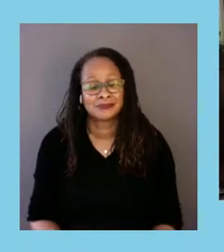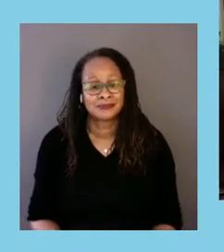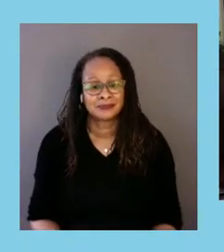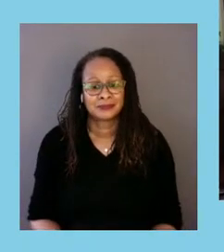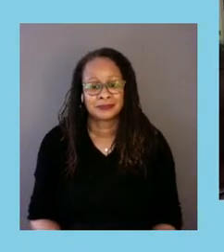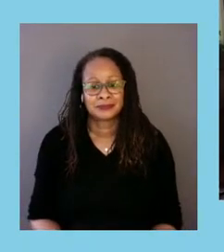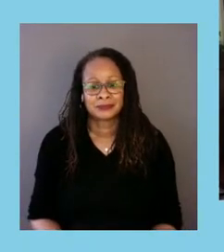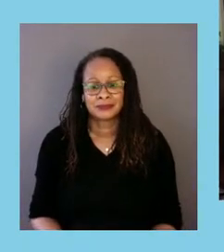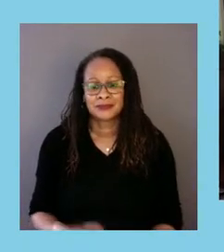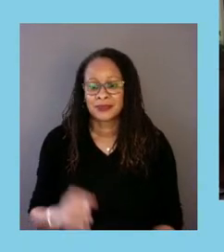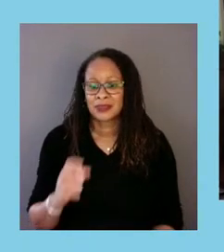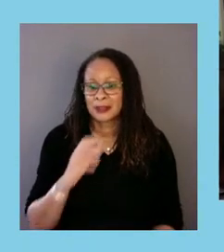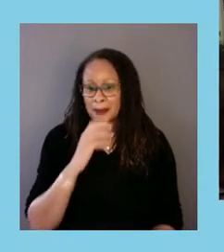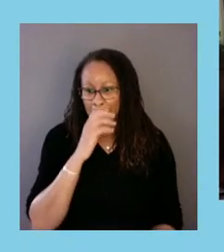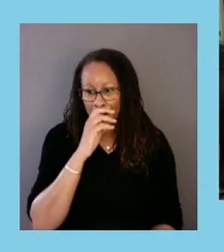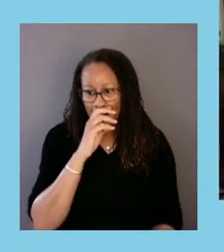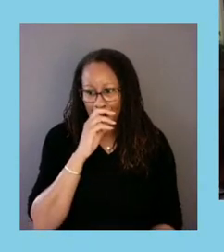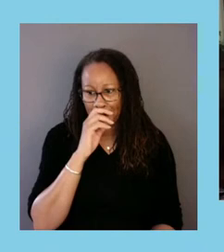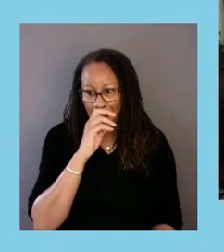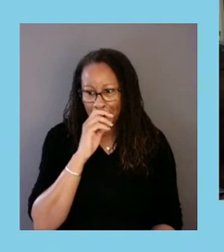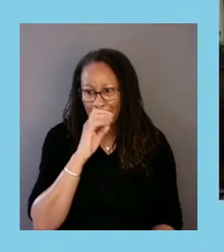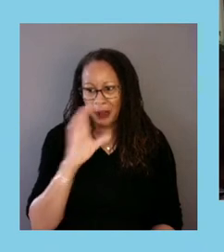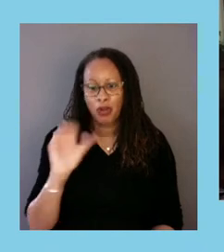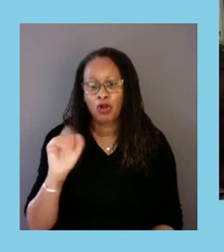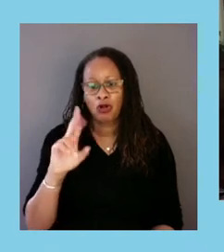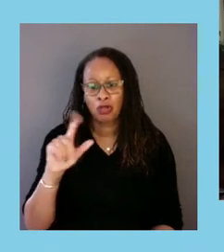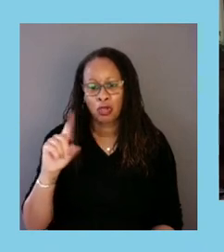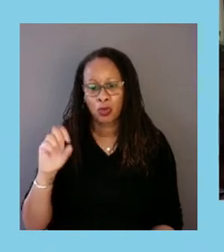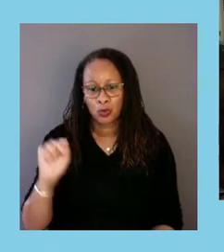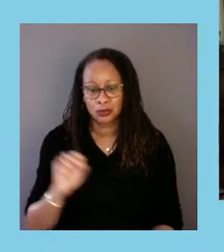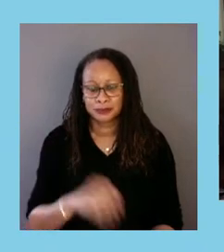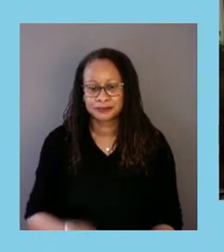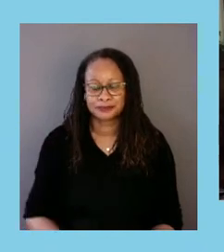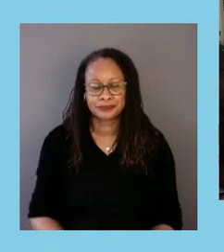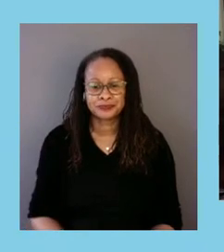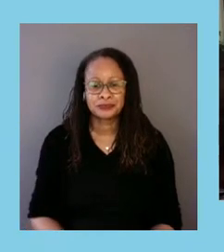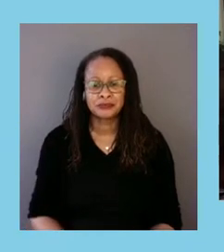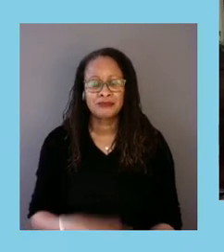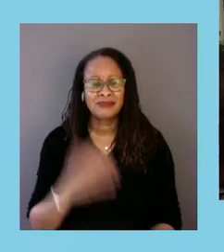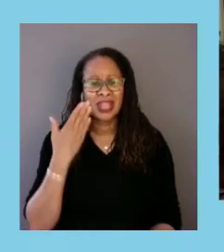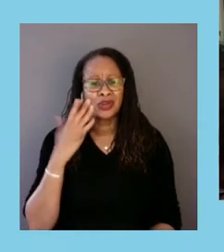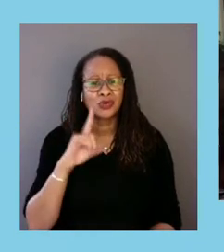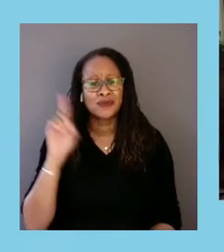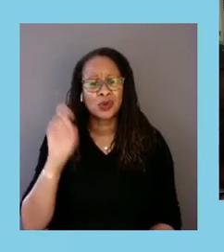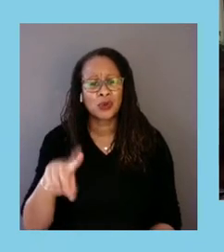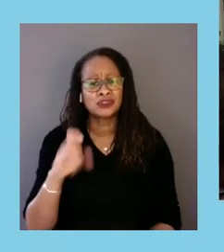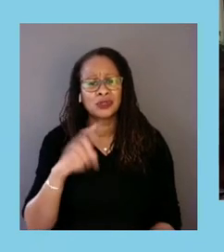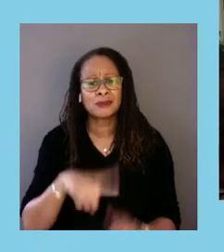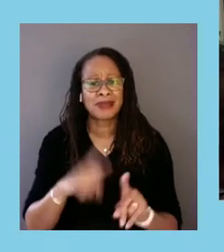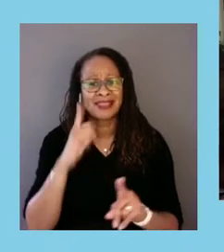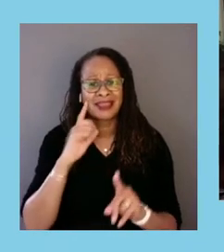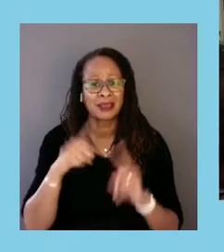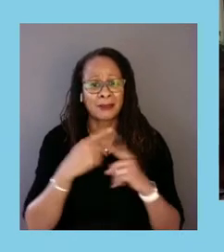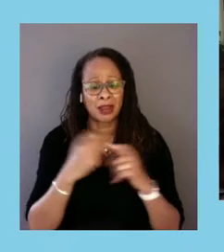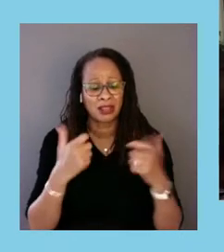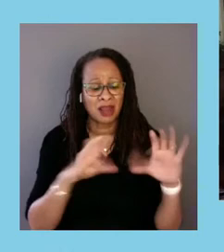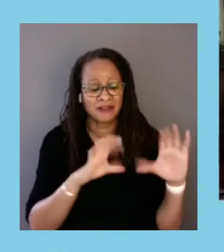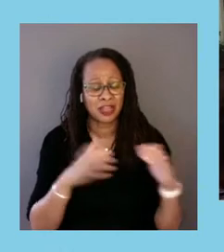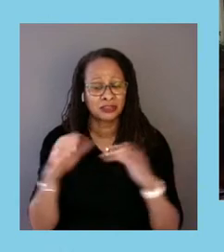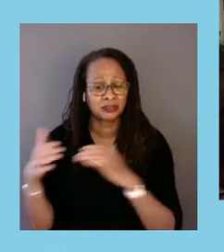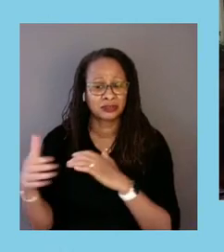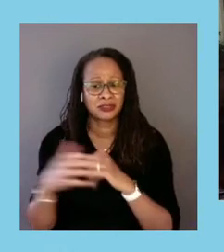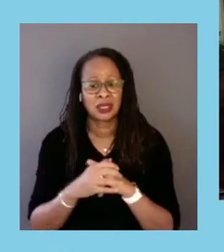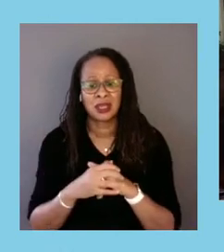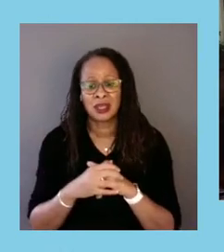posing a question, but just think about the, which is something to think about in a lot of categories, that once, you know, like the dog branch